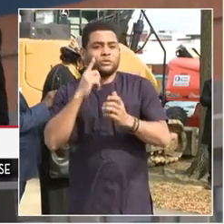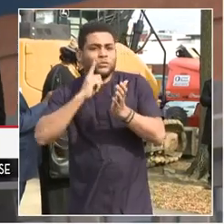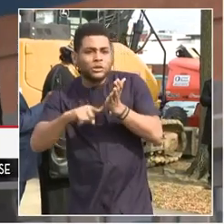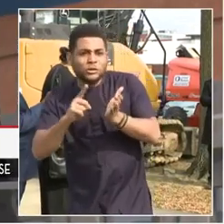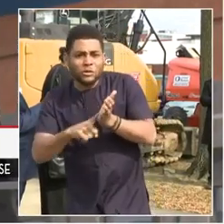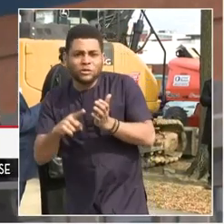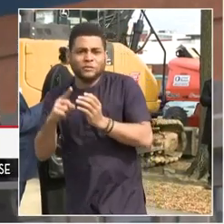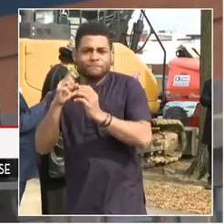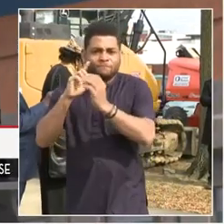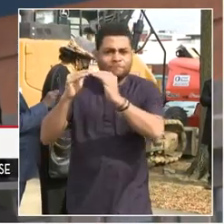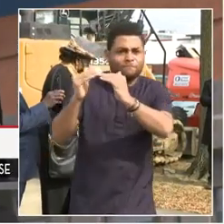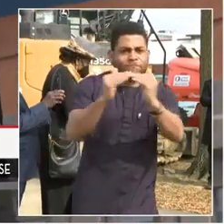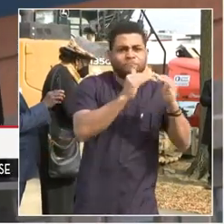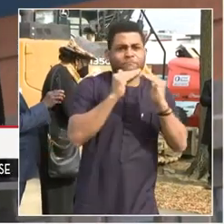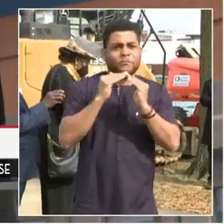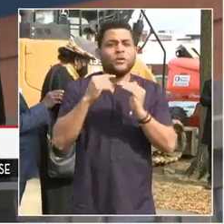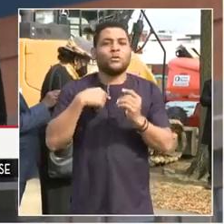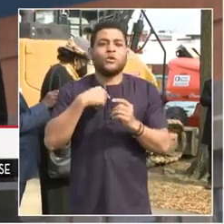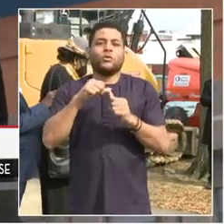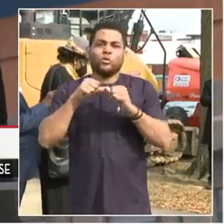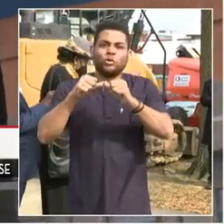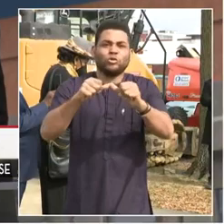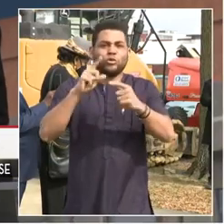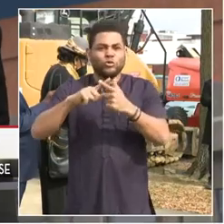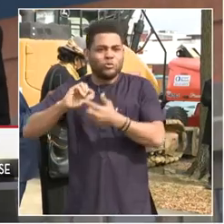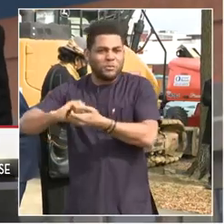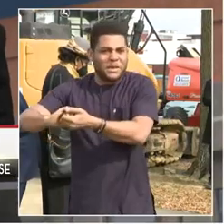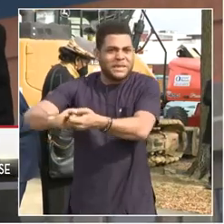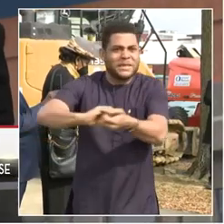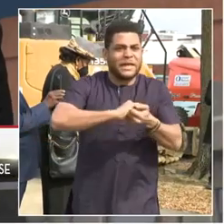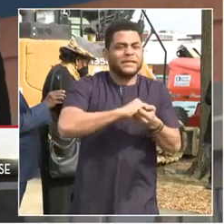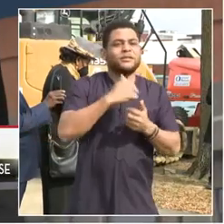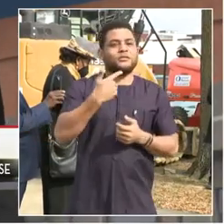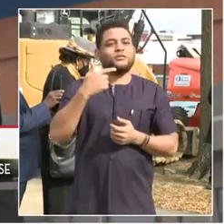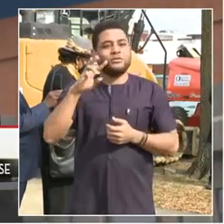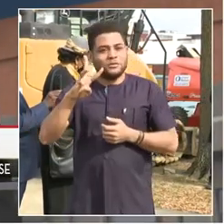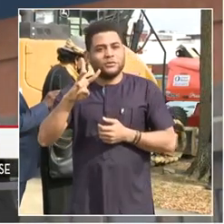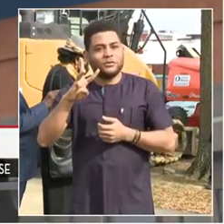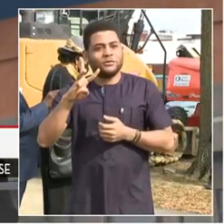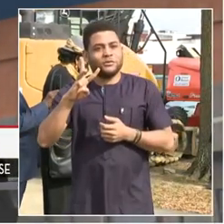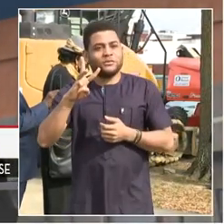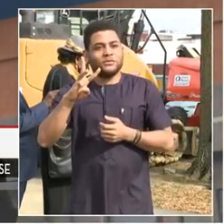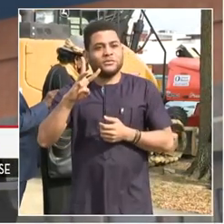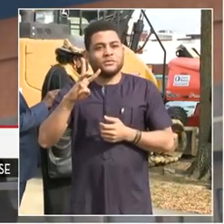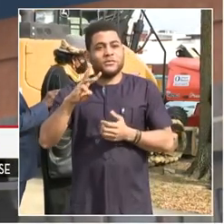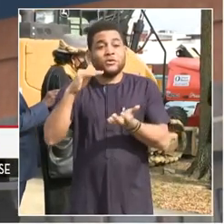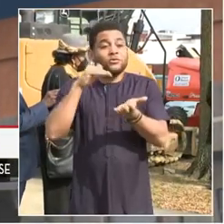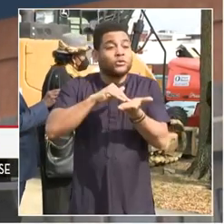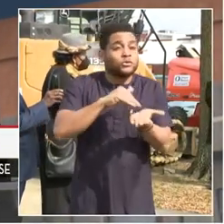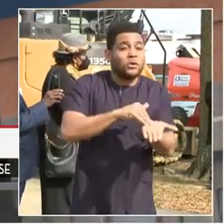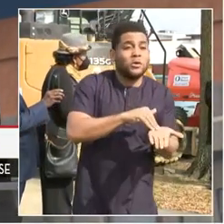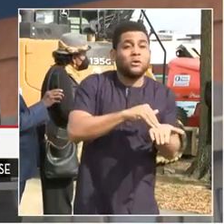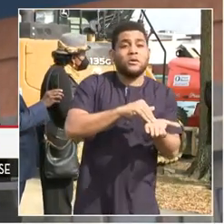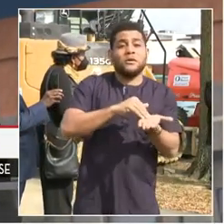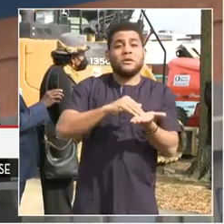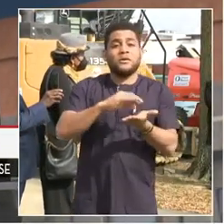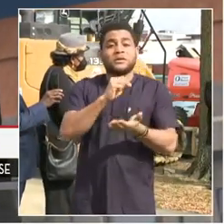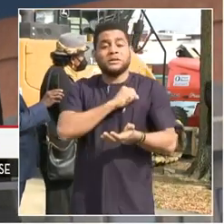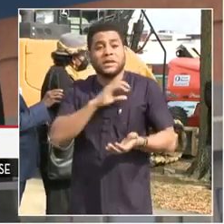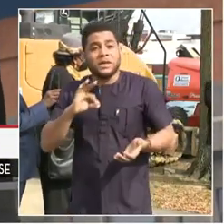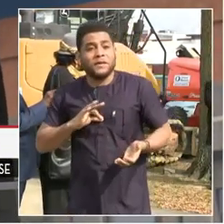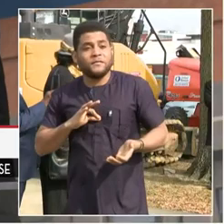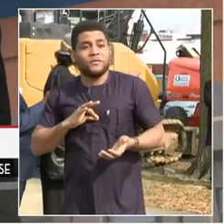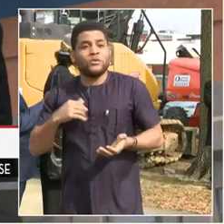partnership with GW School of Medicine and Health Sciences and the GW Medical Faculty Associates, serving as the academic and physician